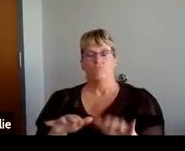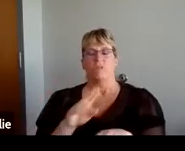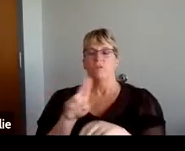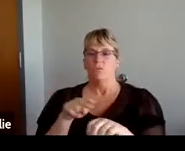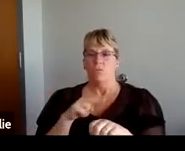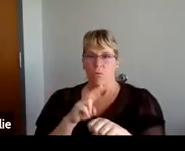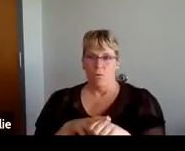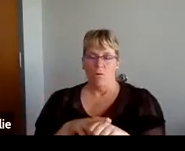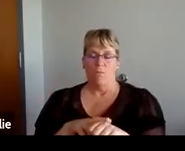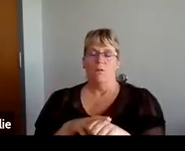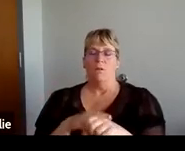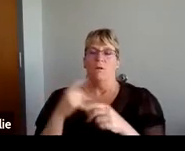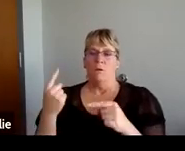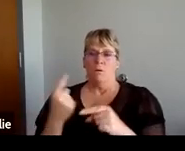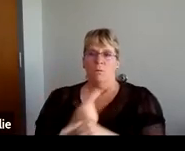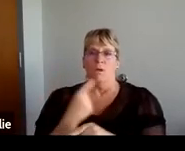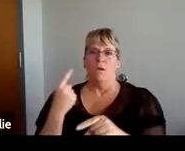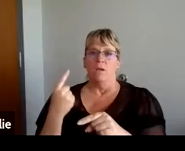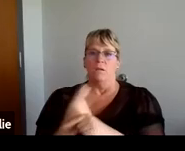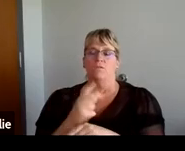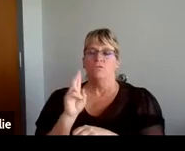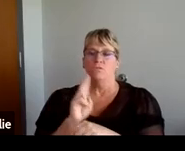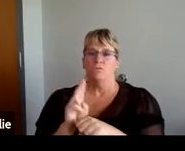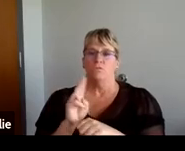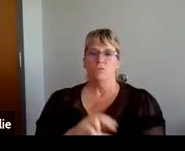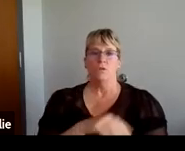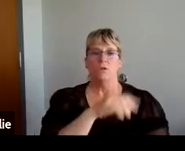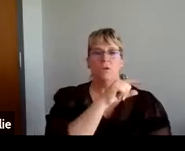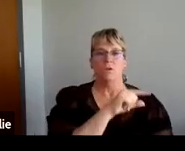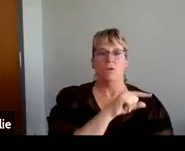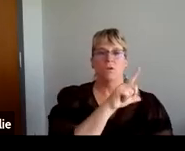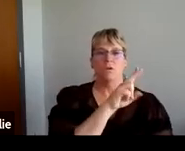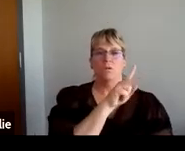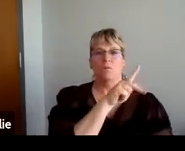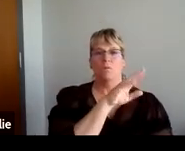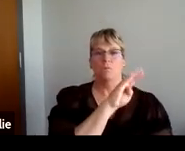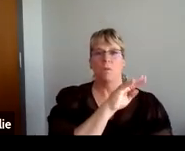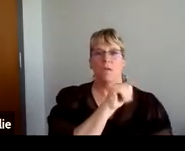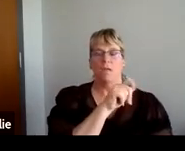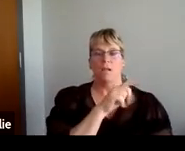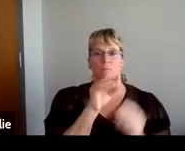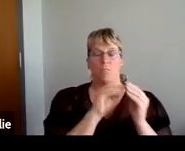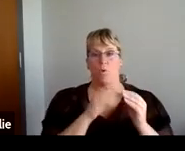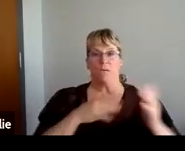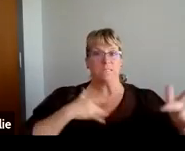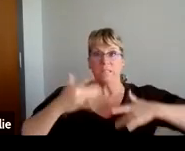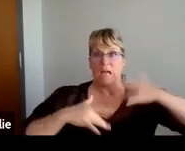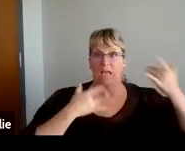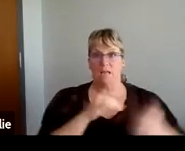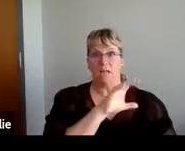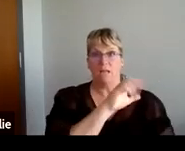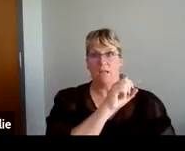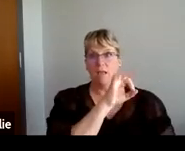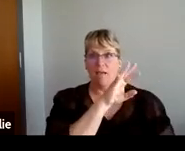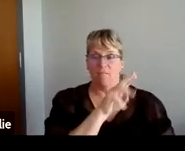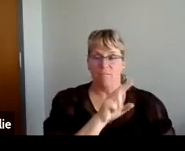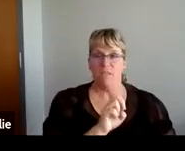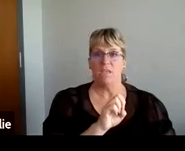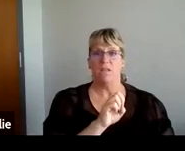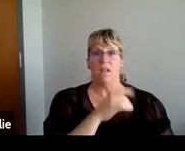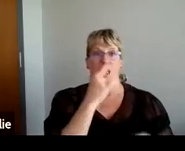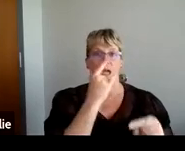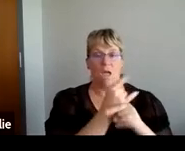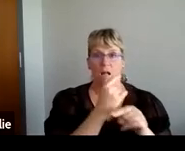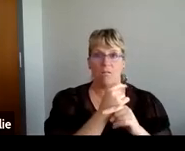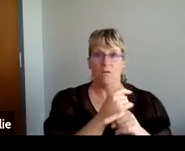and regular usage. Glutamate's more excitatory, caffeine, alcohol in excess will trip